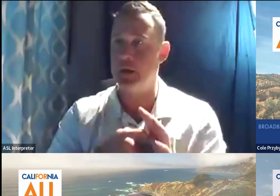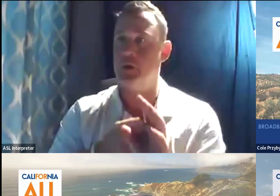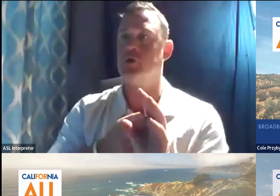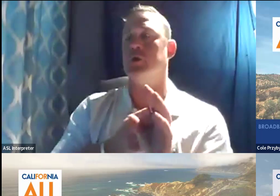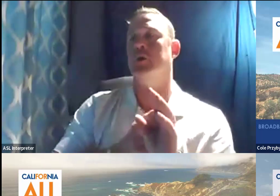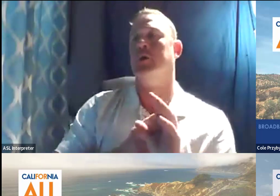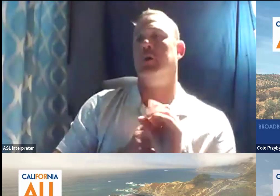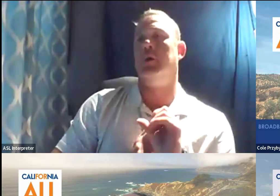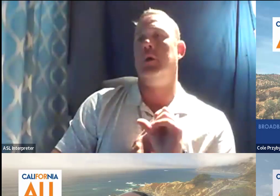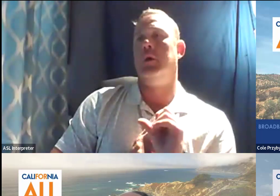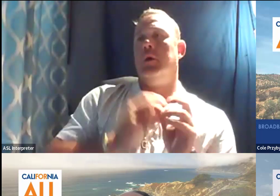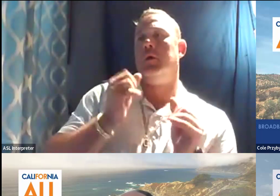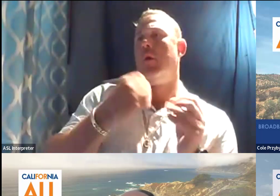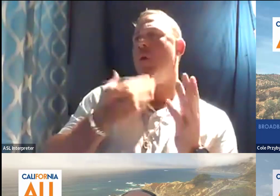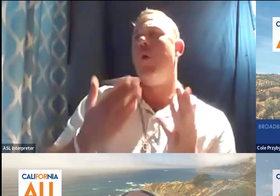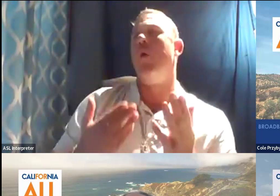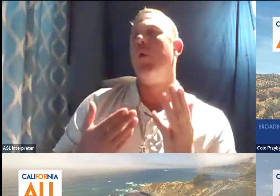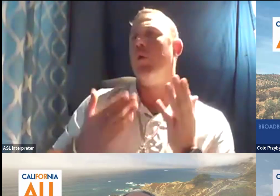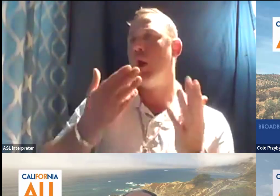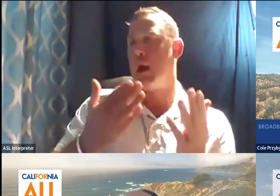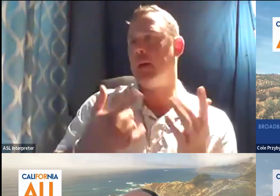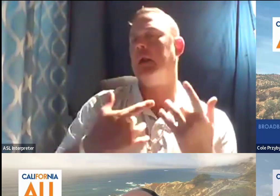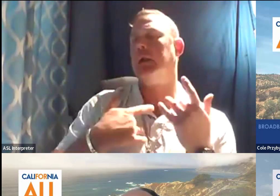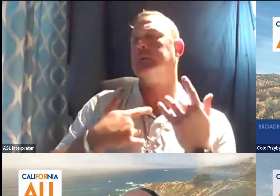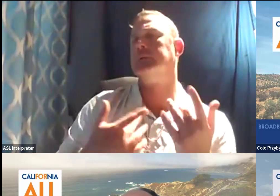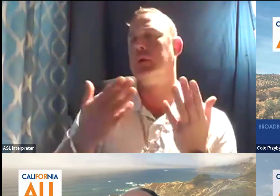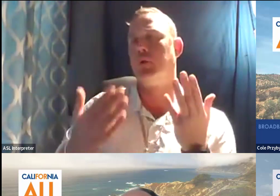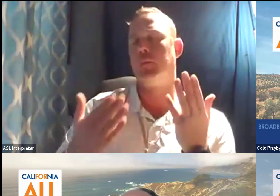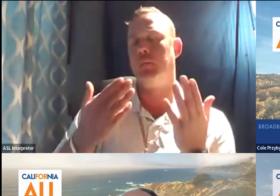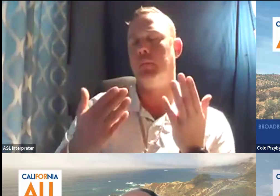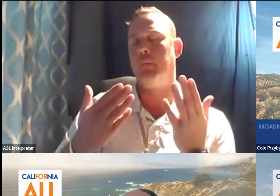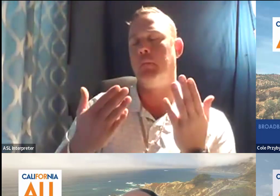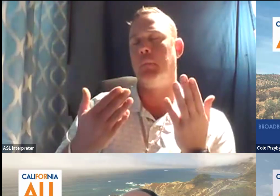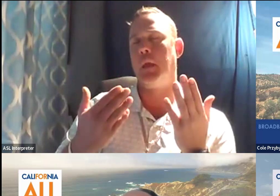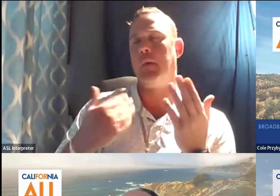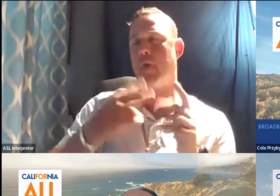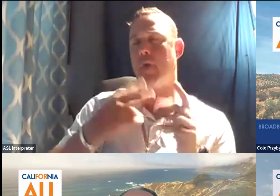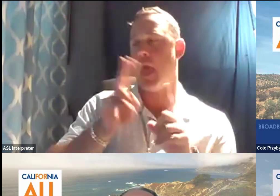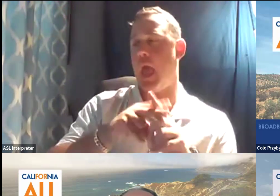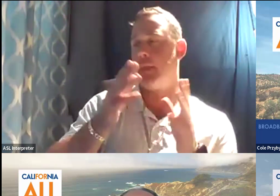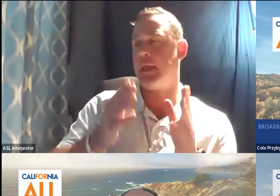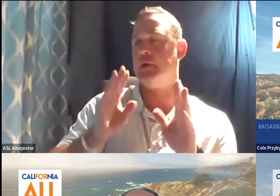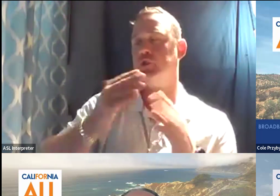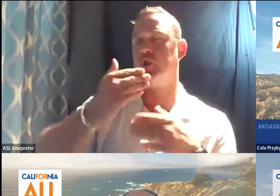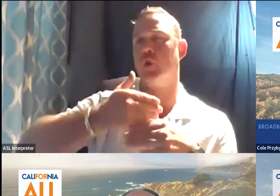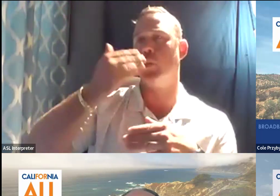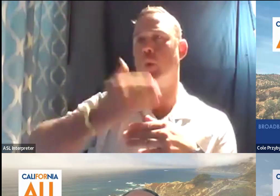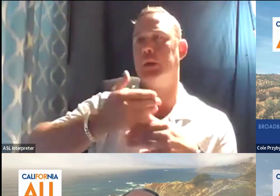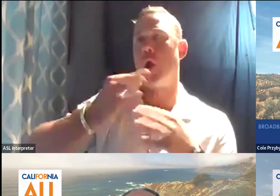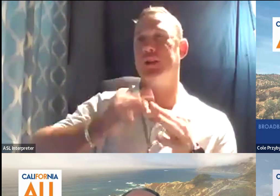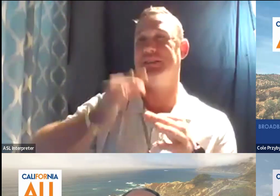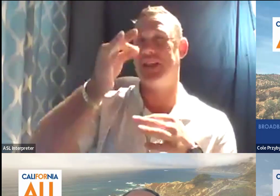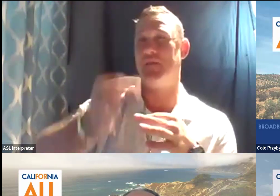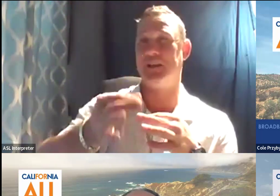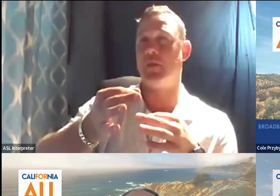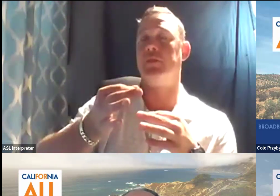only recommend that you guys do consider perhaps maybe having the application window extend beyond the